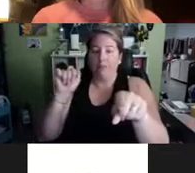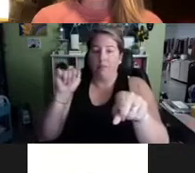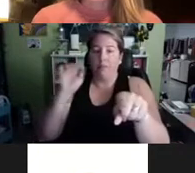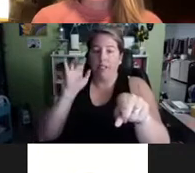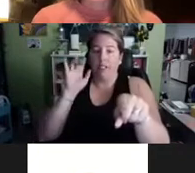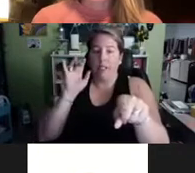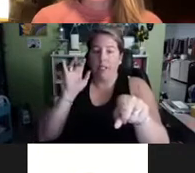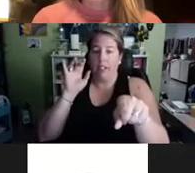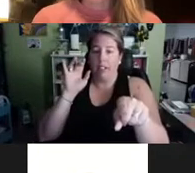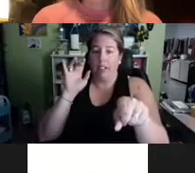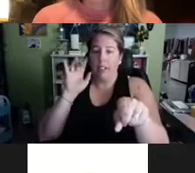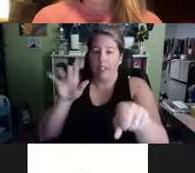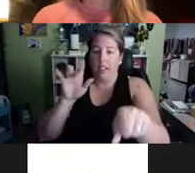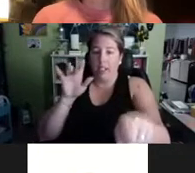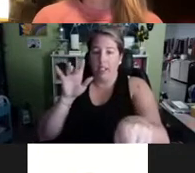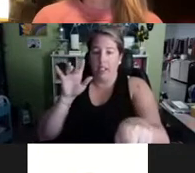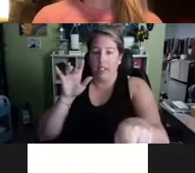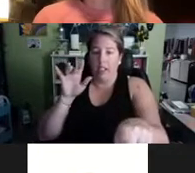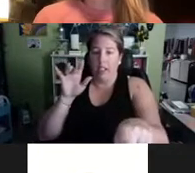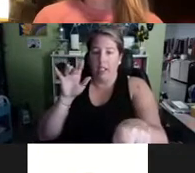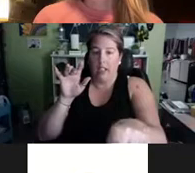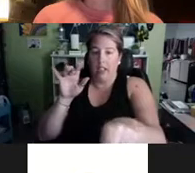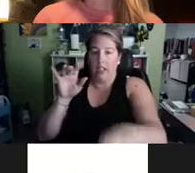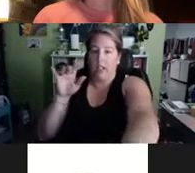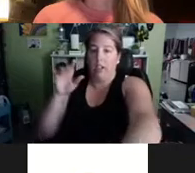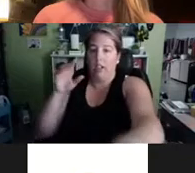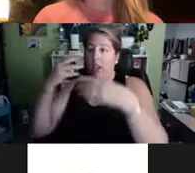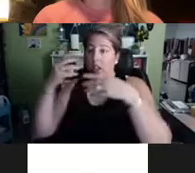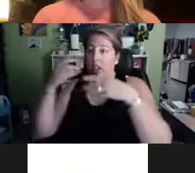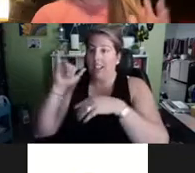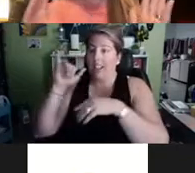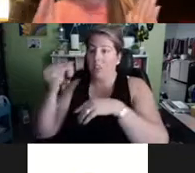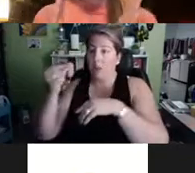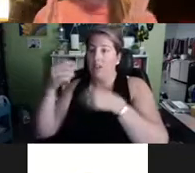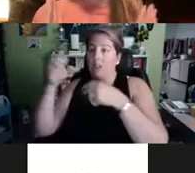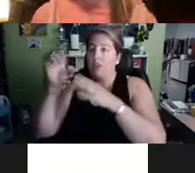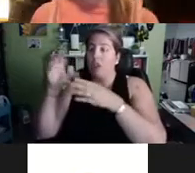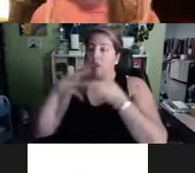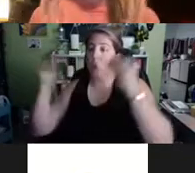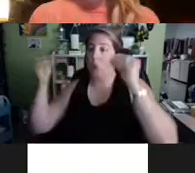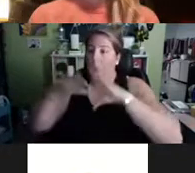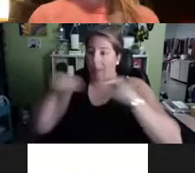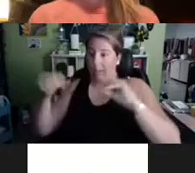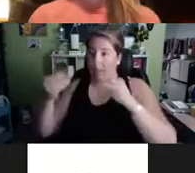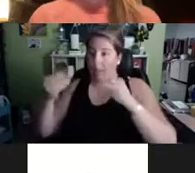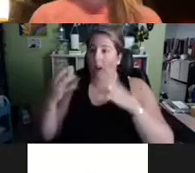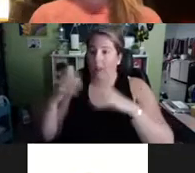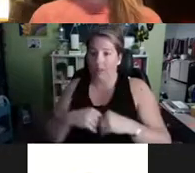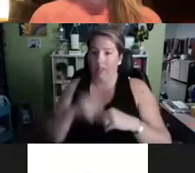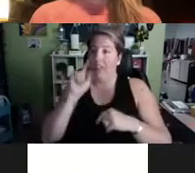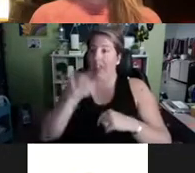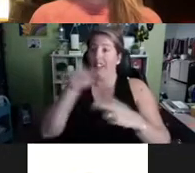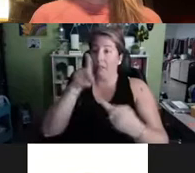want to do an Instagram story. Is the perfect like